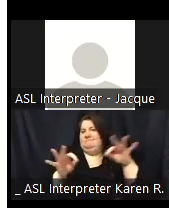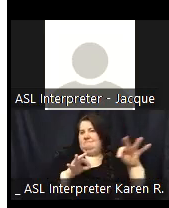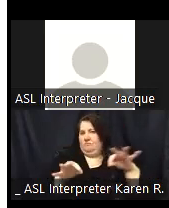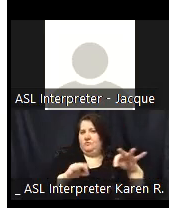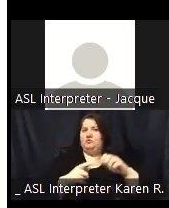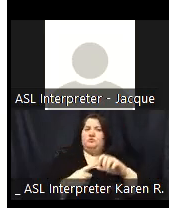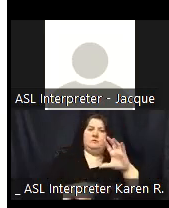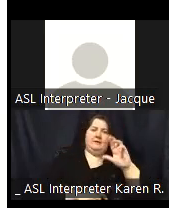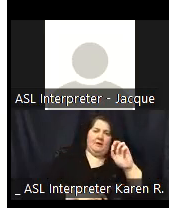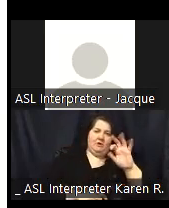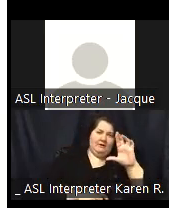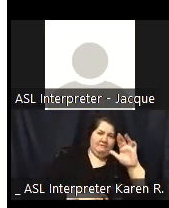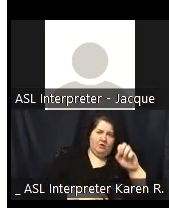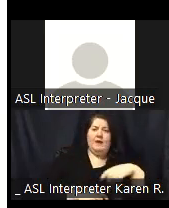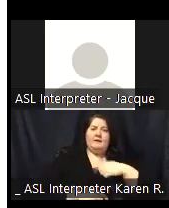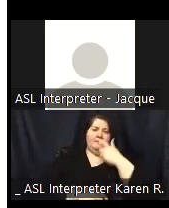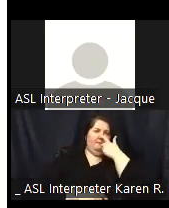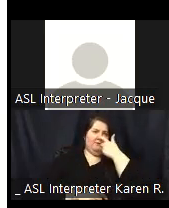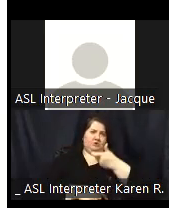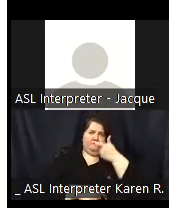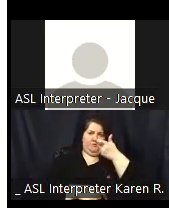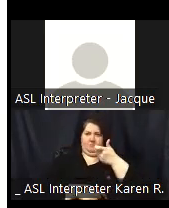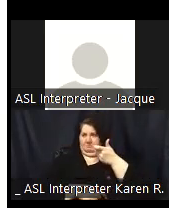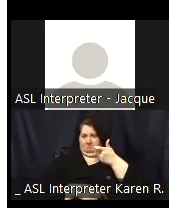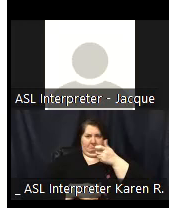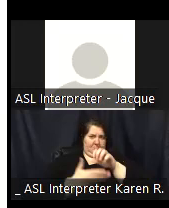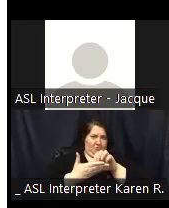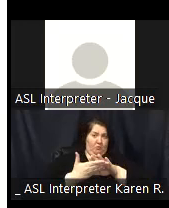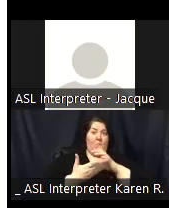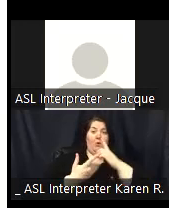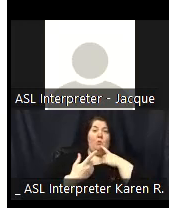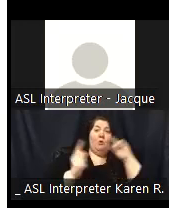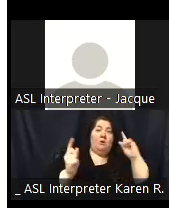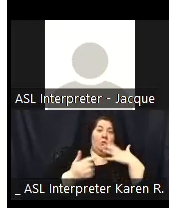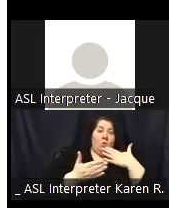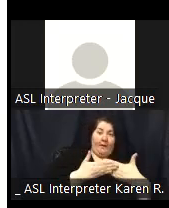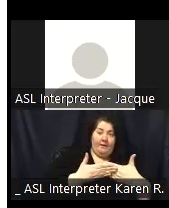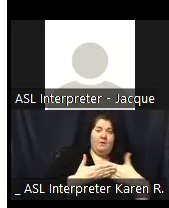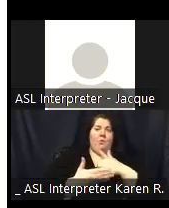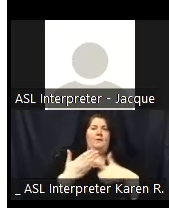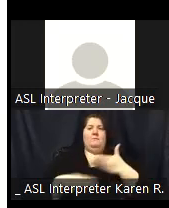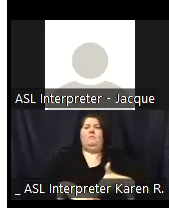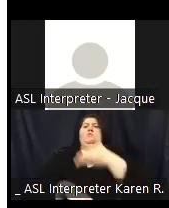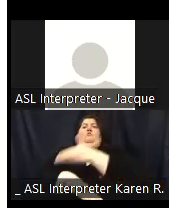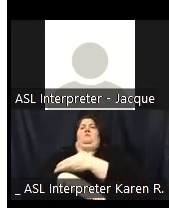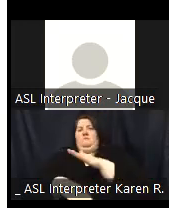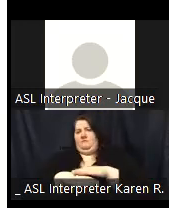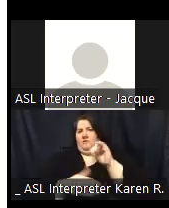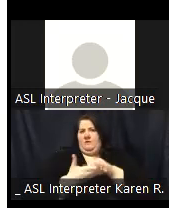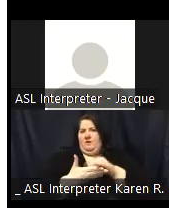choice. And an observer who notes what worked well and what you would improve in that